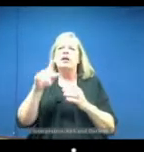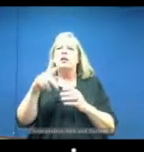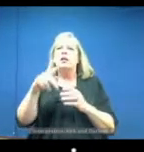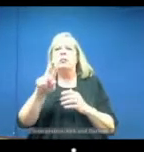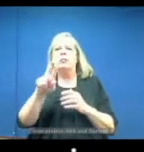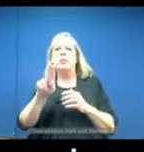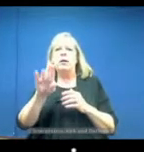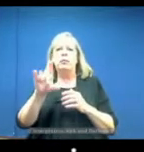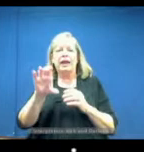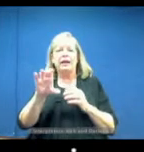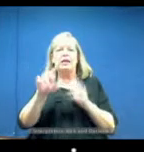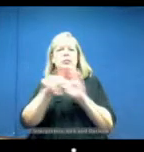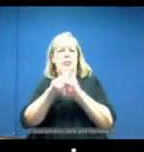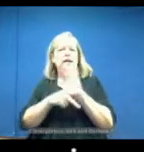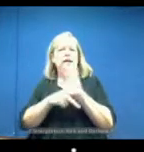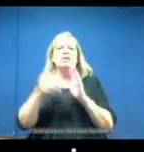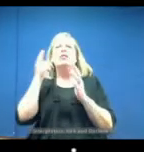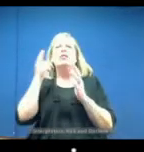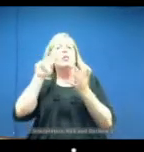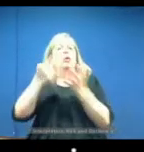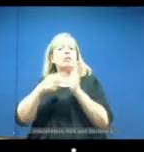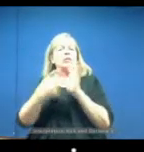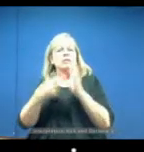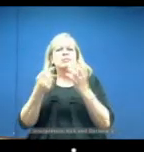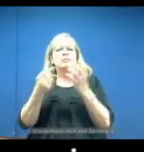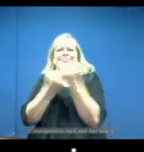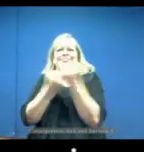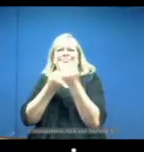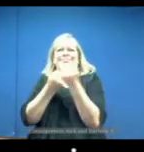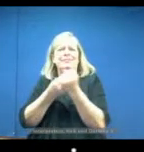favor of supporting or protecting victims of abuse.